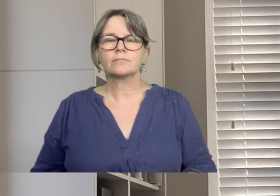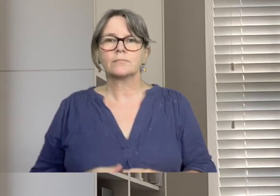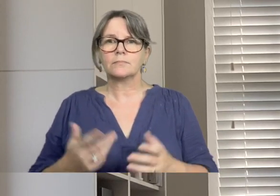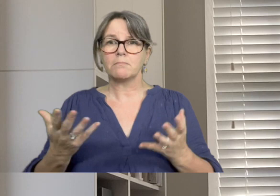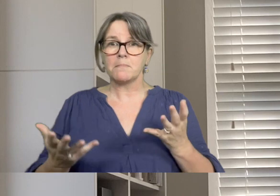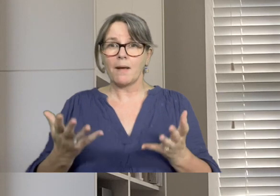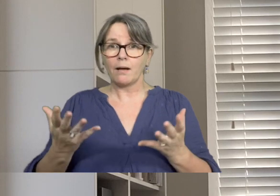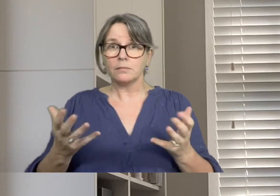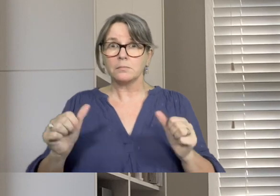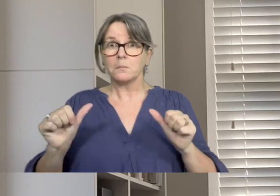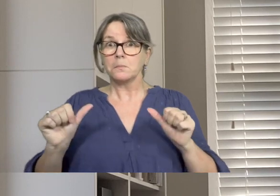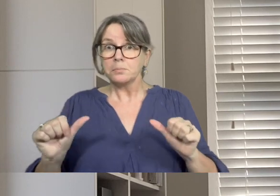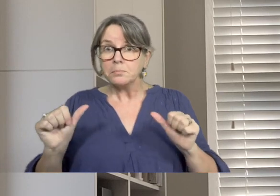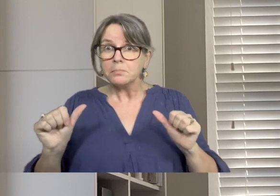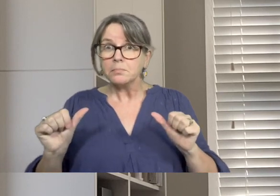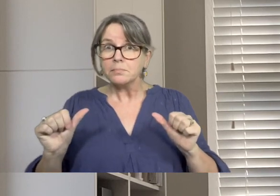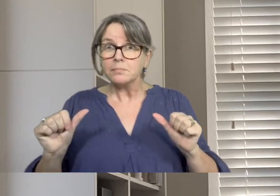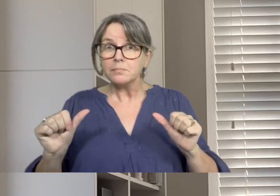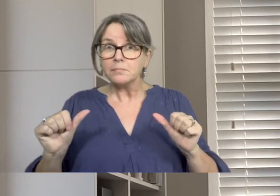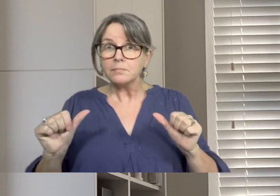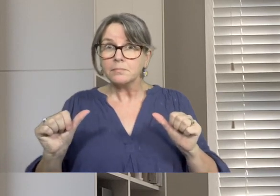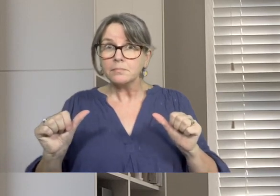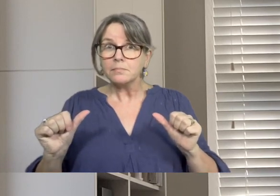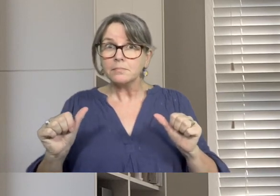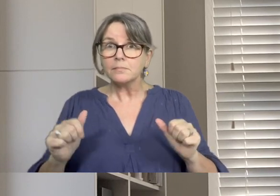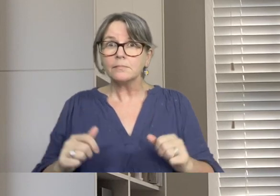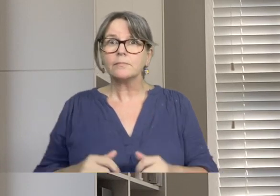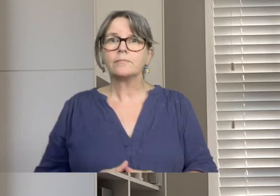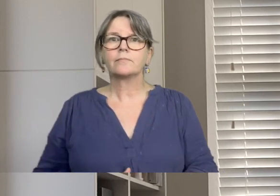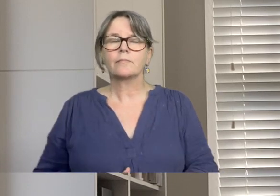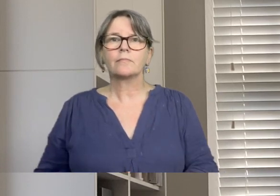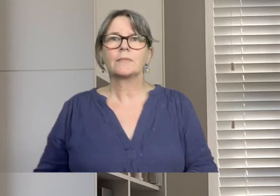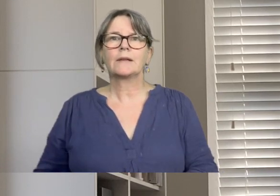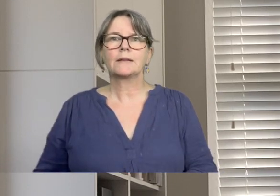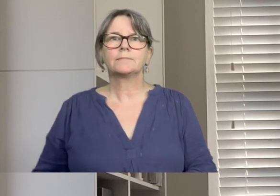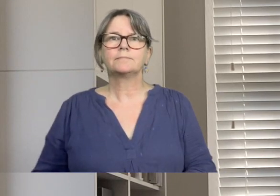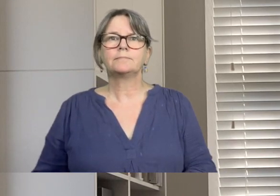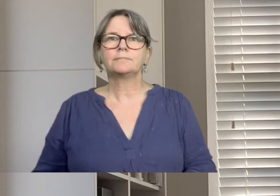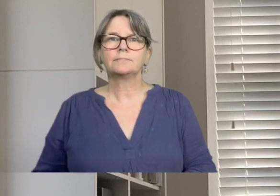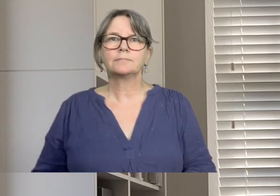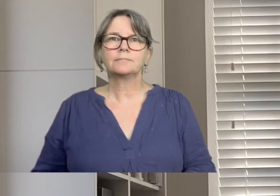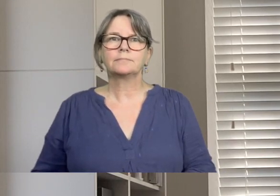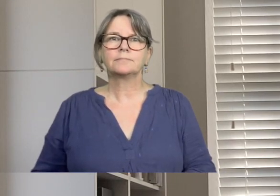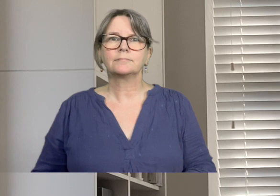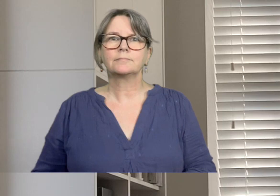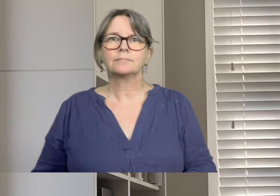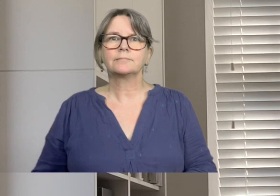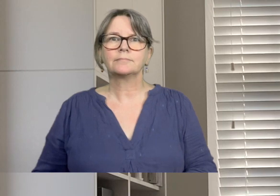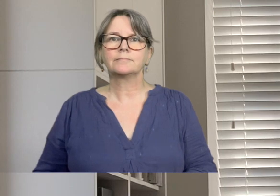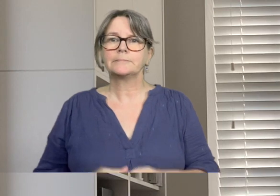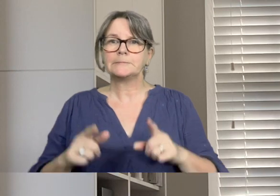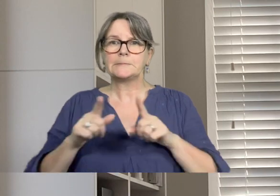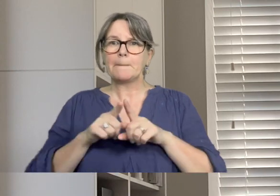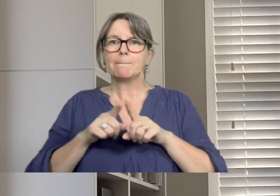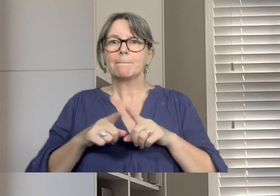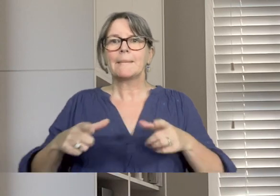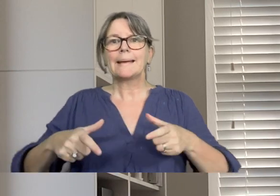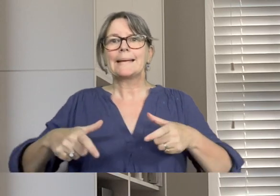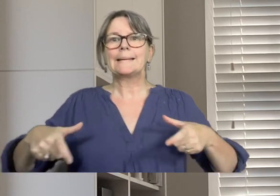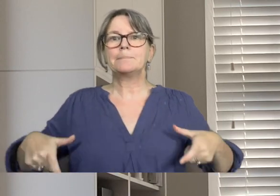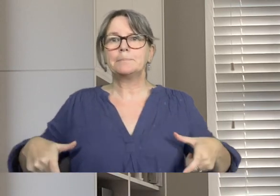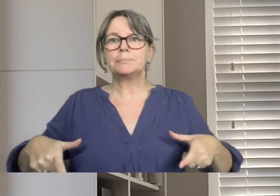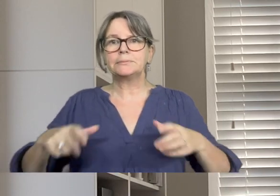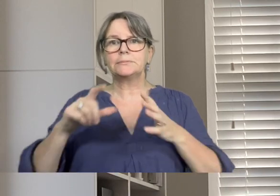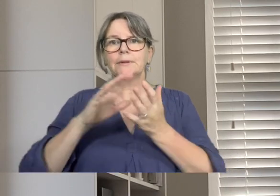and belly button up. We've got a nice sense of balance between the belly button and the pubic button. And the same